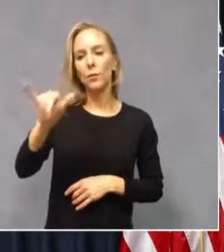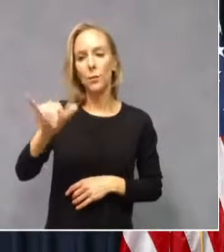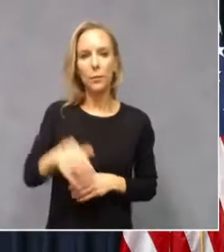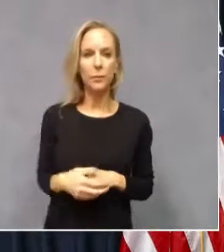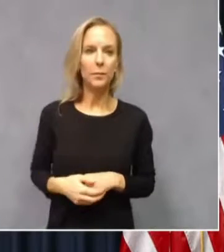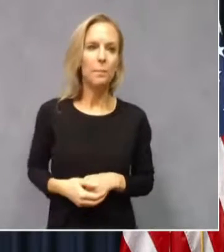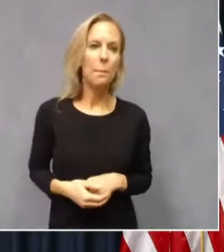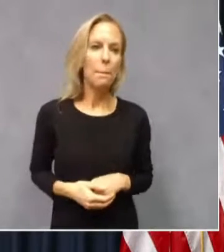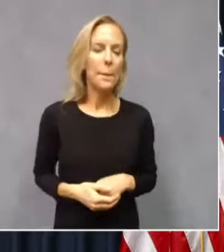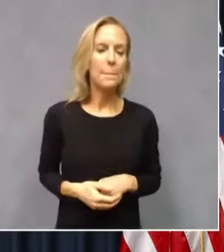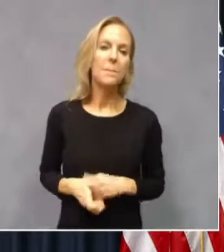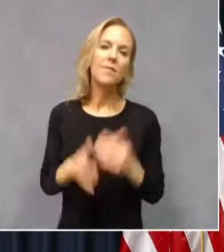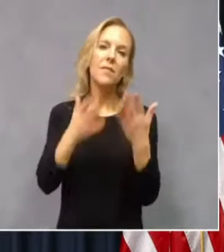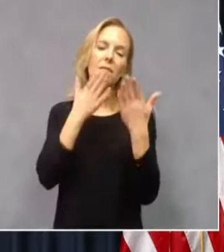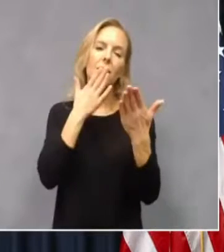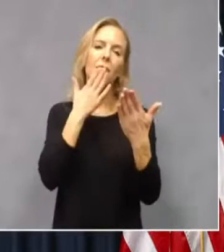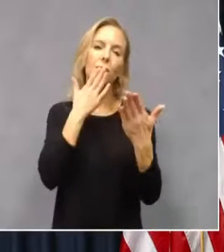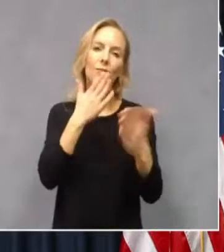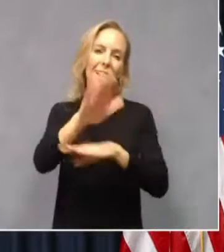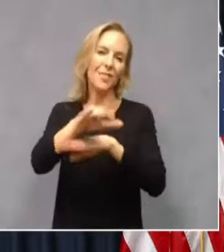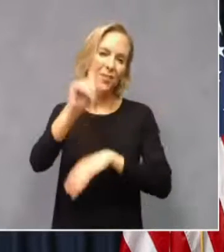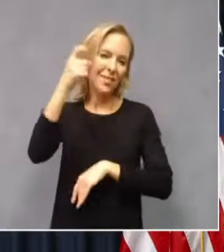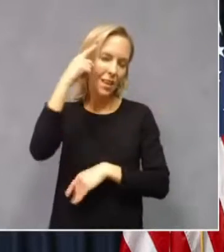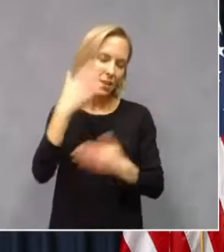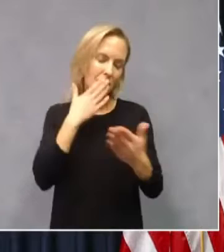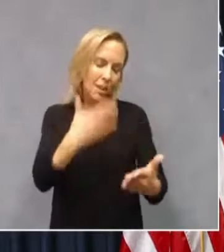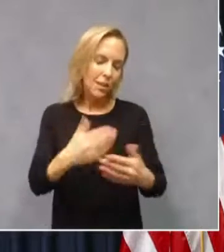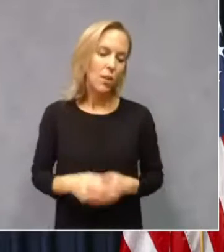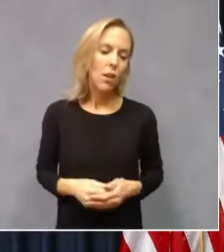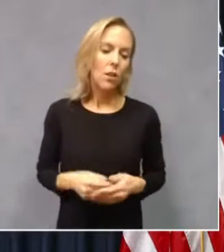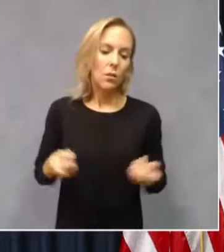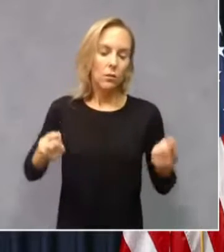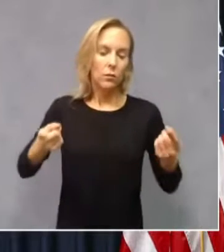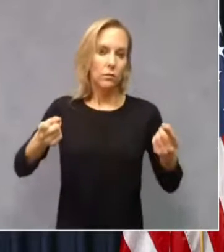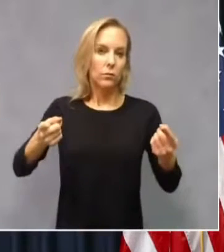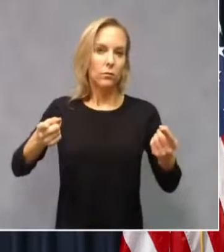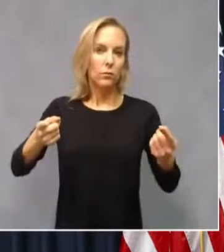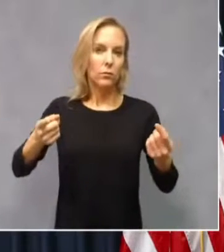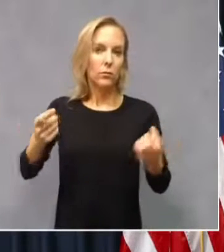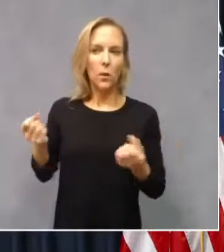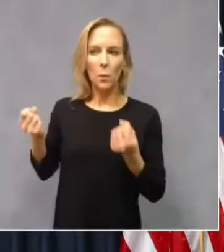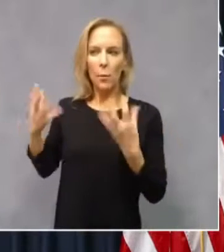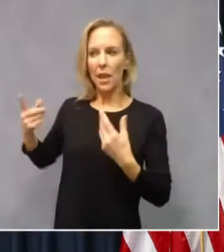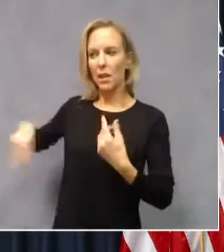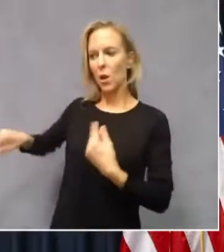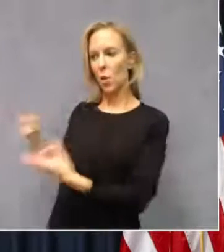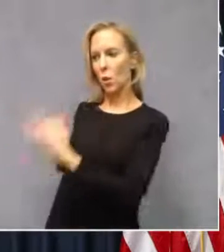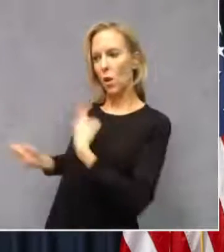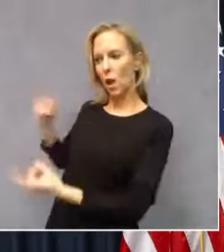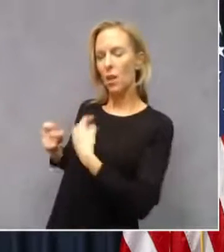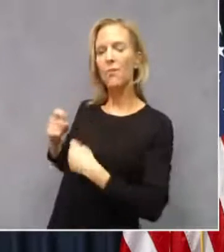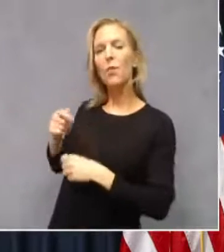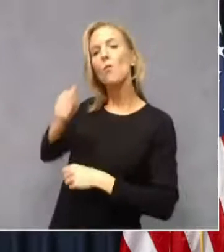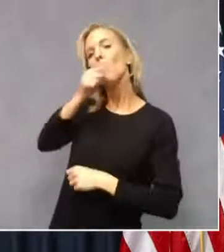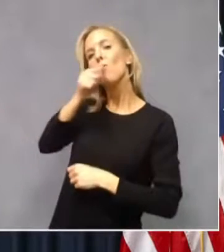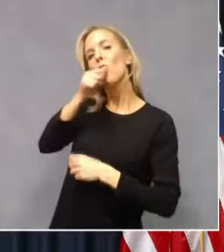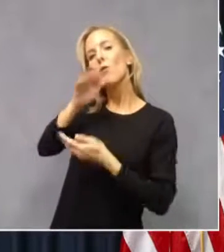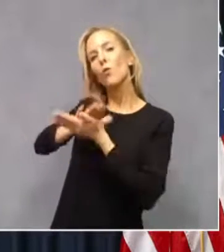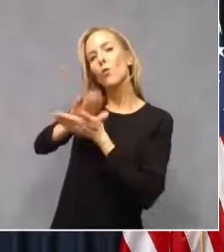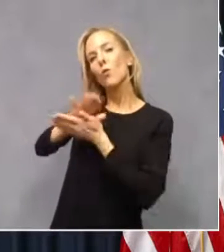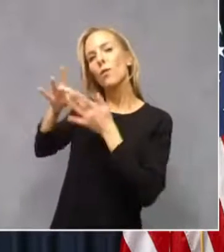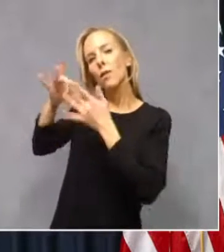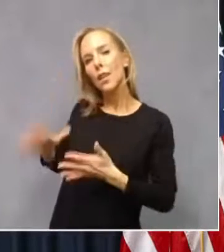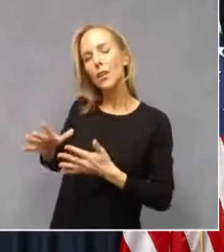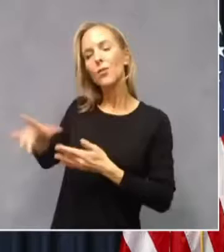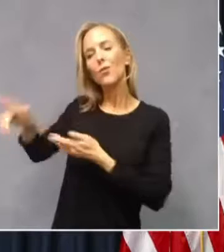Good afternoon, Governor. Thank you. We've had a lot of questions from private school leaders or school districts where they are